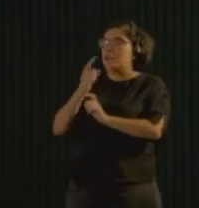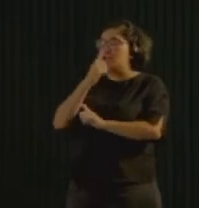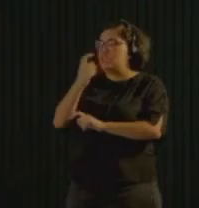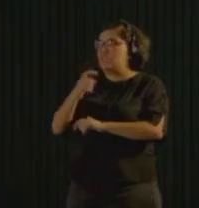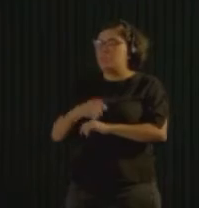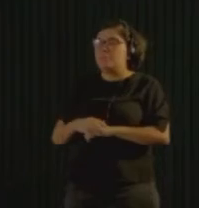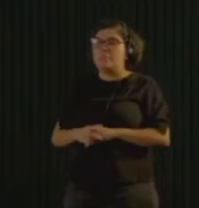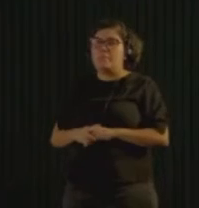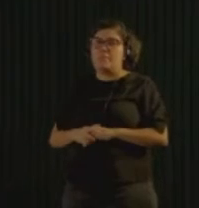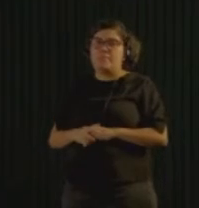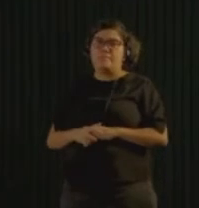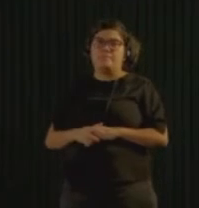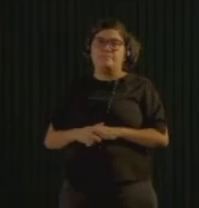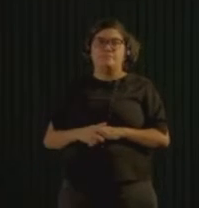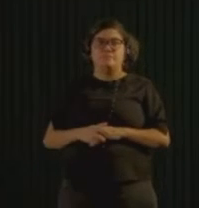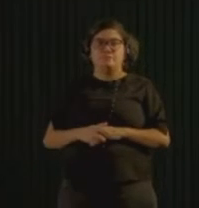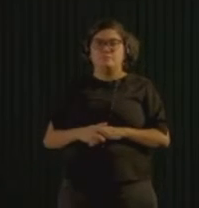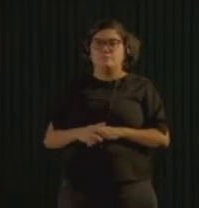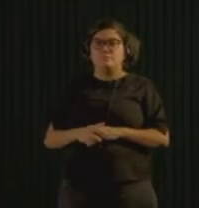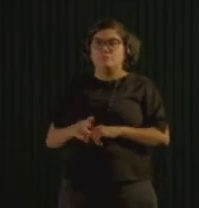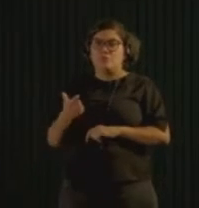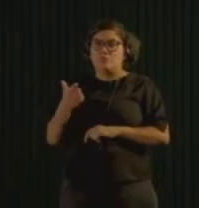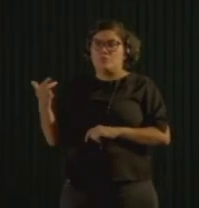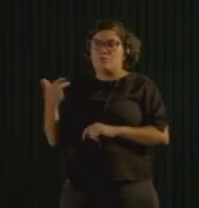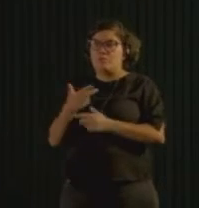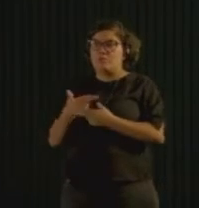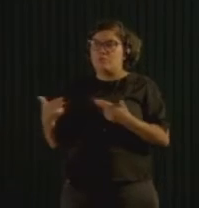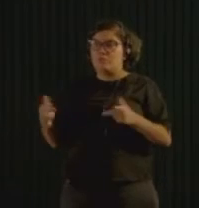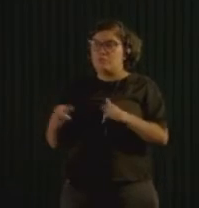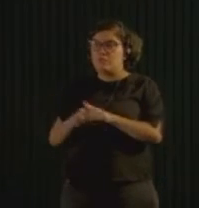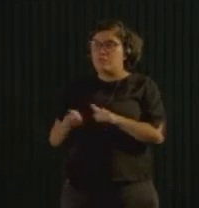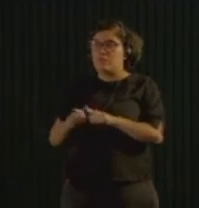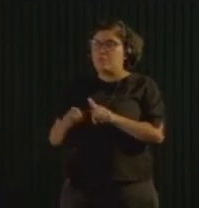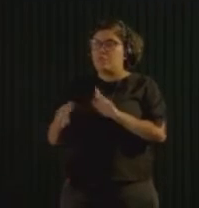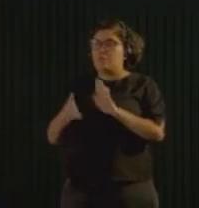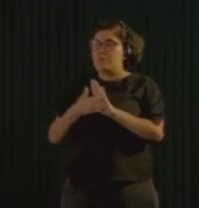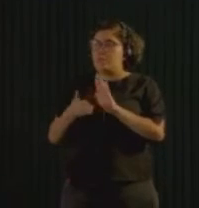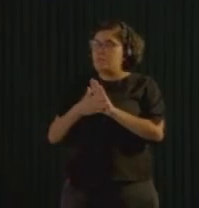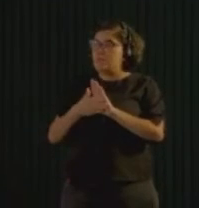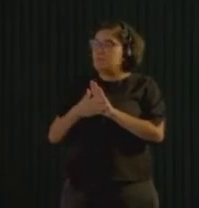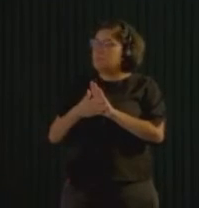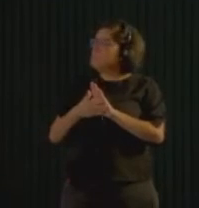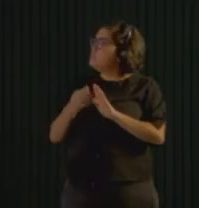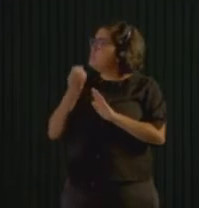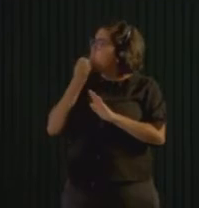something that was very purposeful and a good business at the same time.